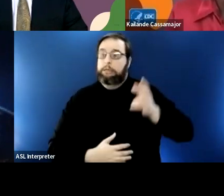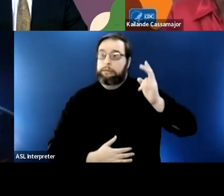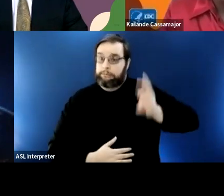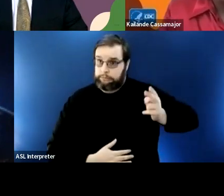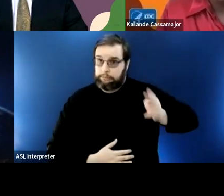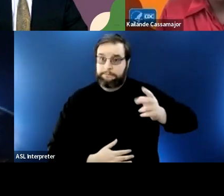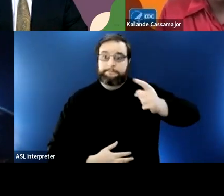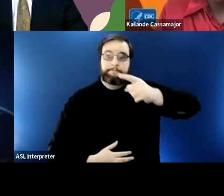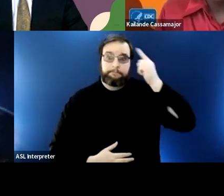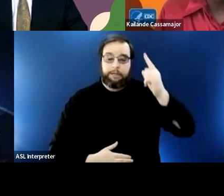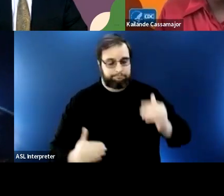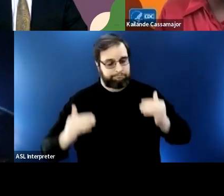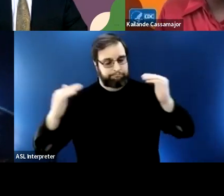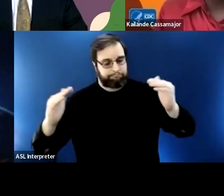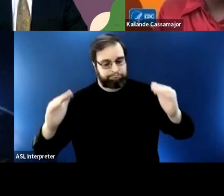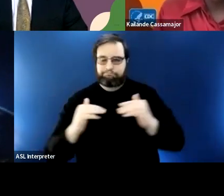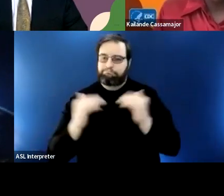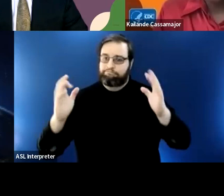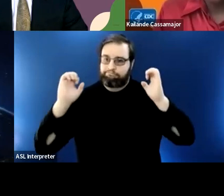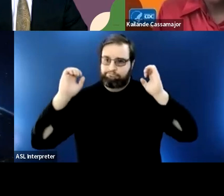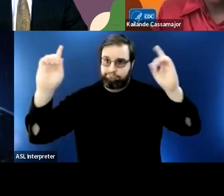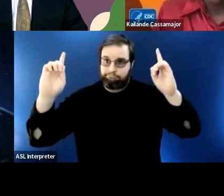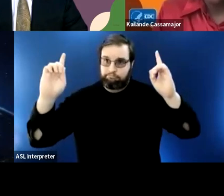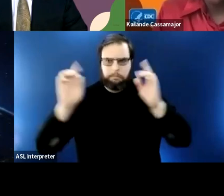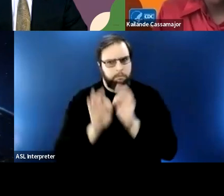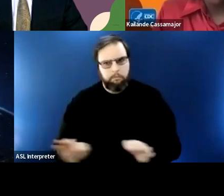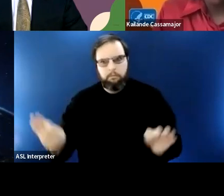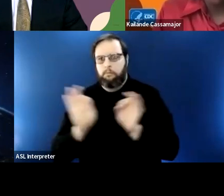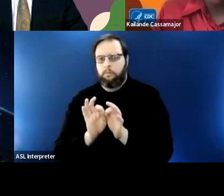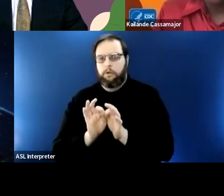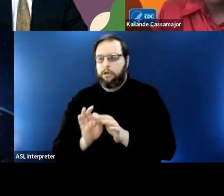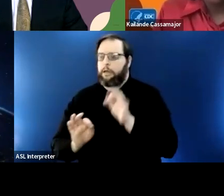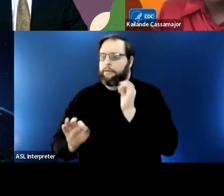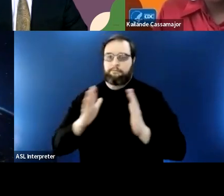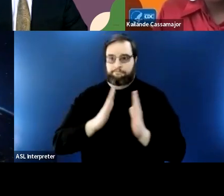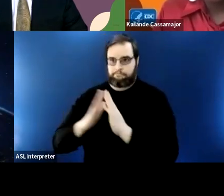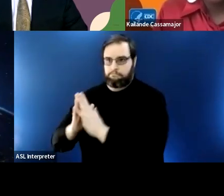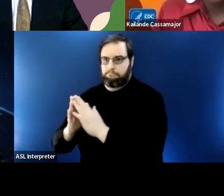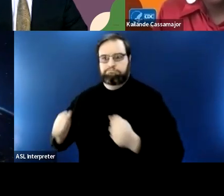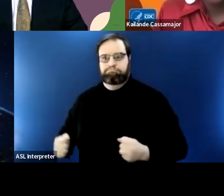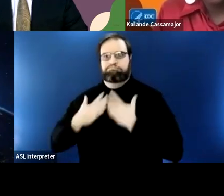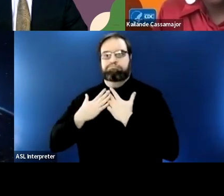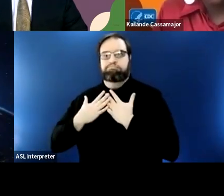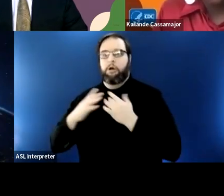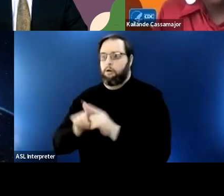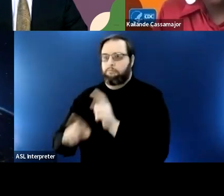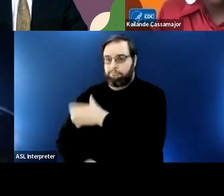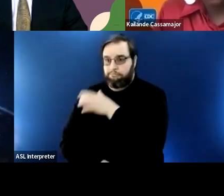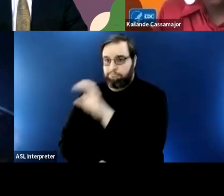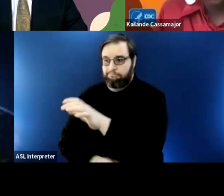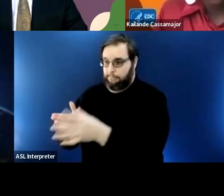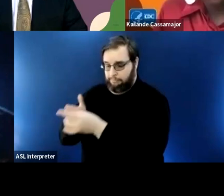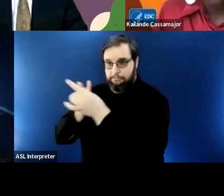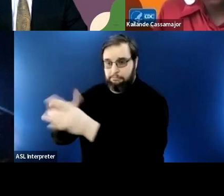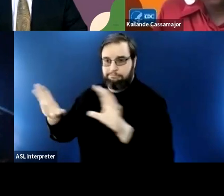higher education institution was for our community, because it's a source of community inspiration, mm-hmm. empowerment, and leadership.